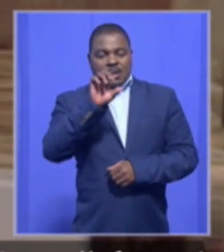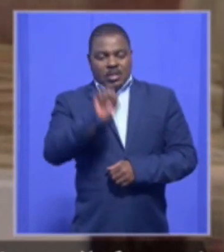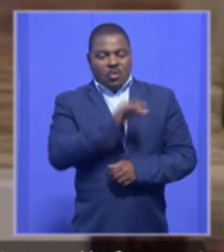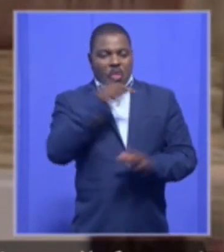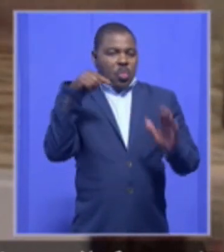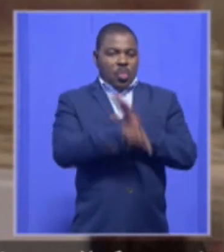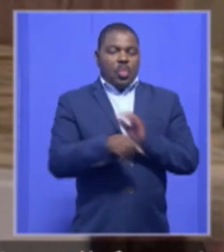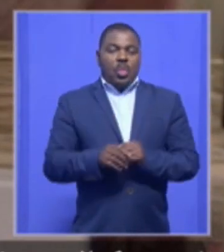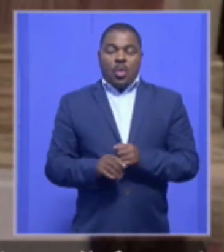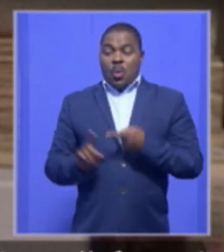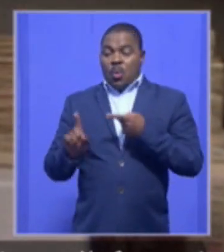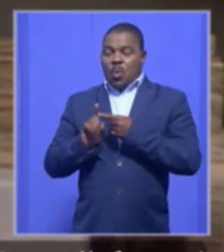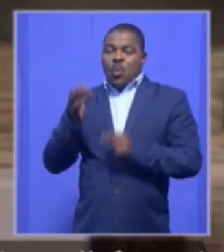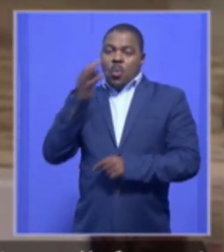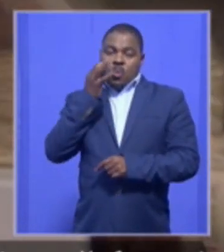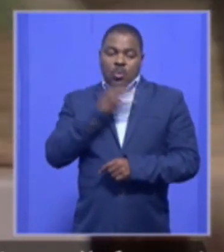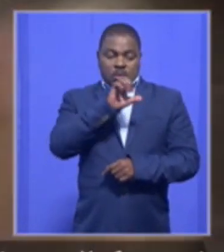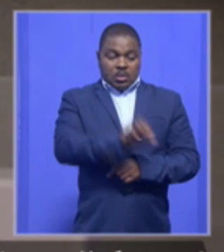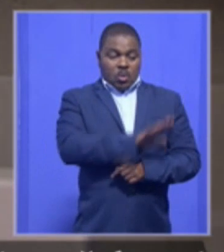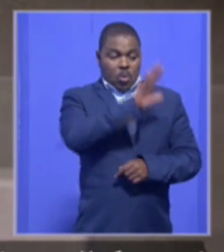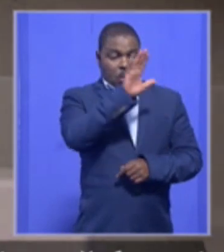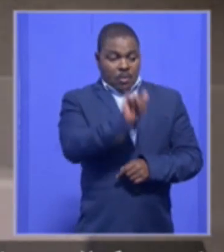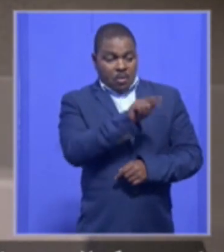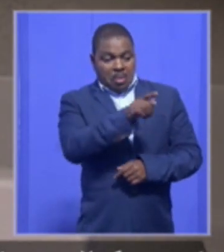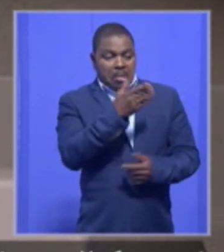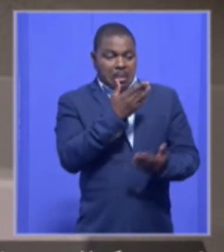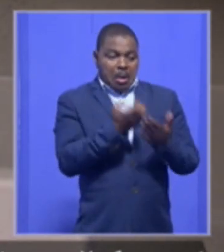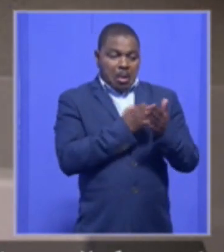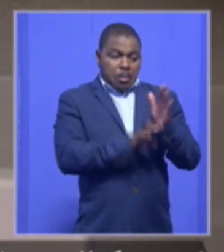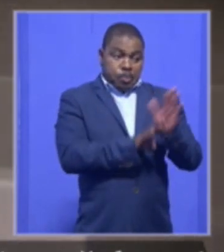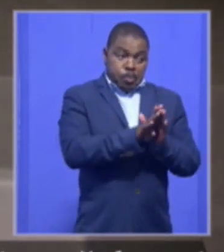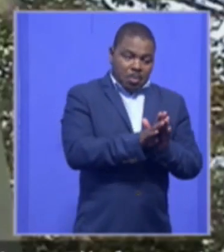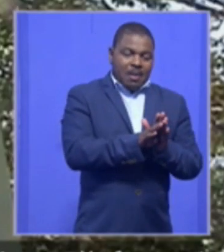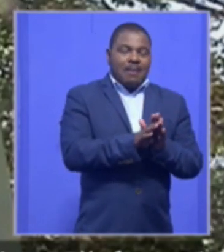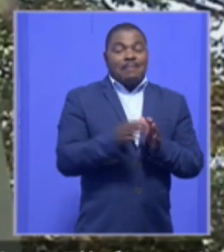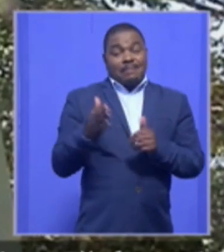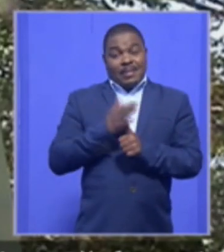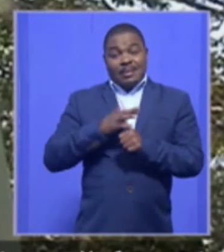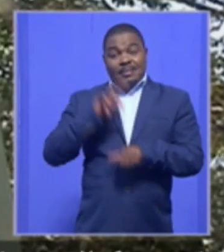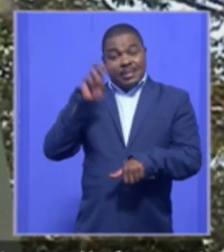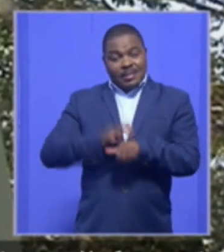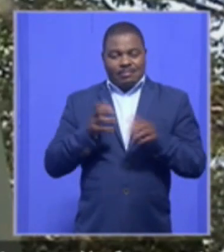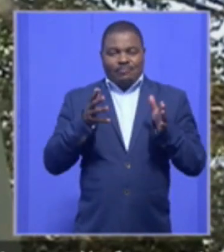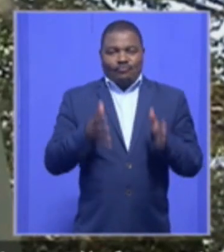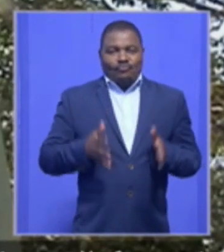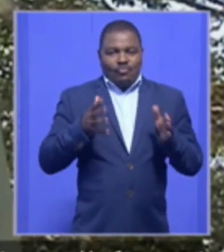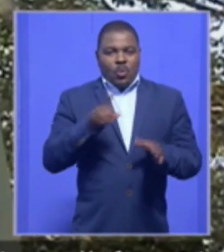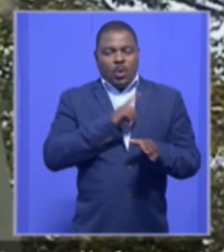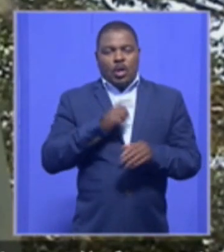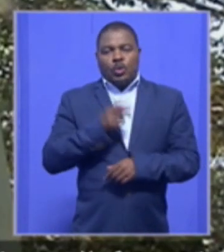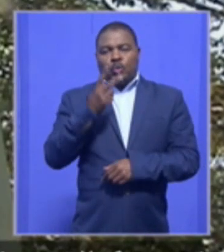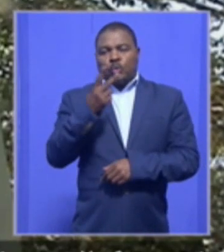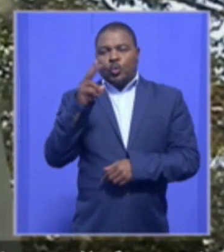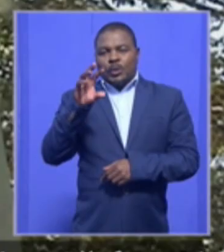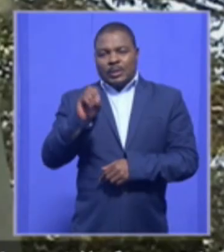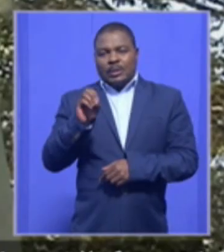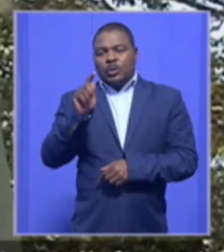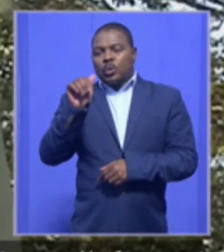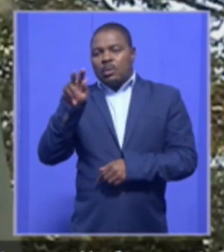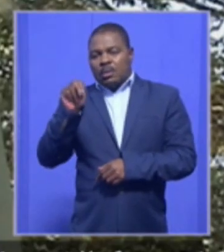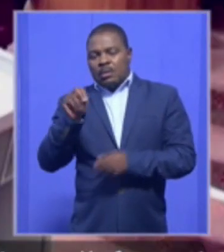O re gore ikonomi ya naga ye e golege ka tshwanelo ditimela di tshwanetše go sepediša merwalo ya ditone tše 220 go iša go